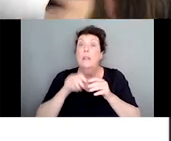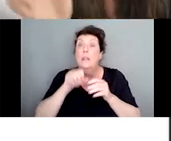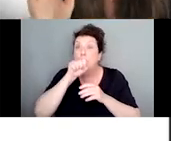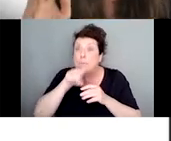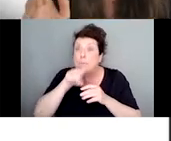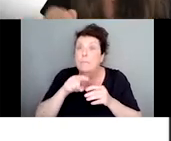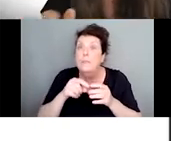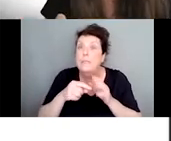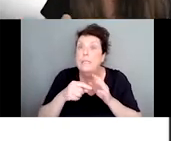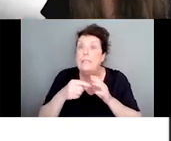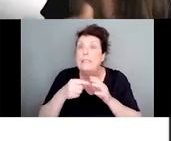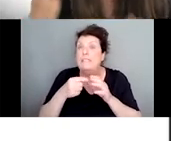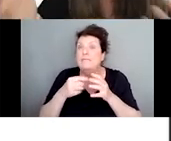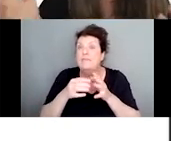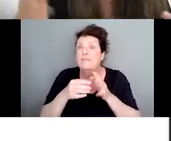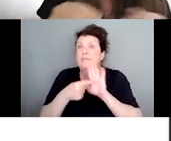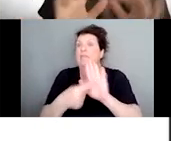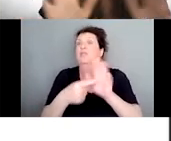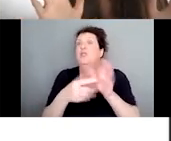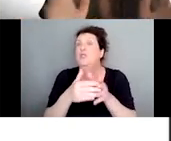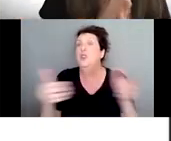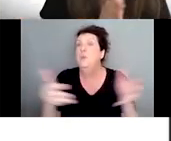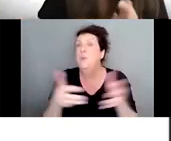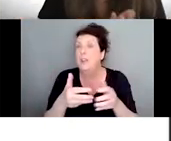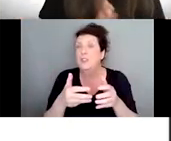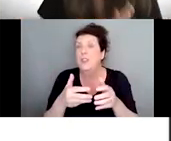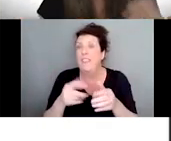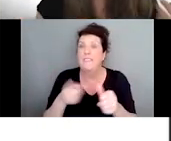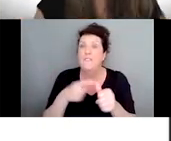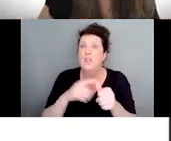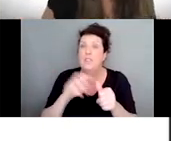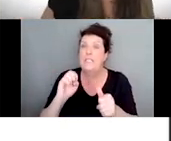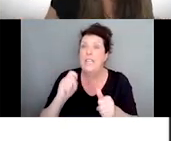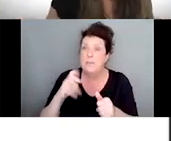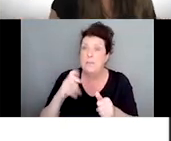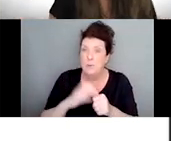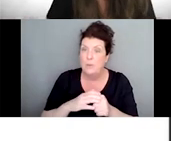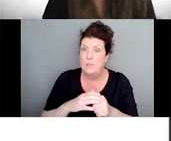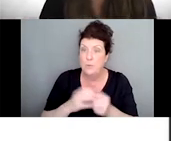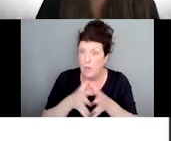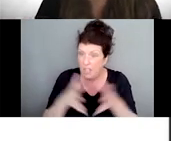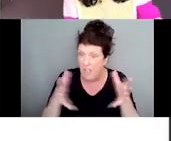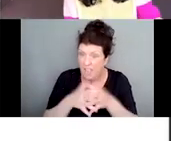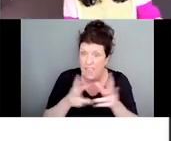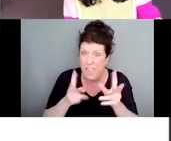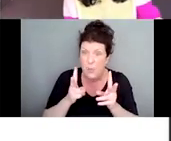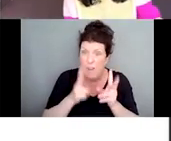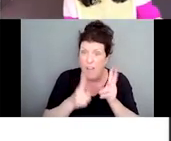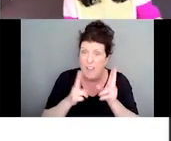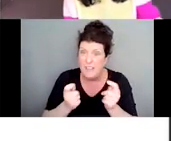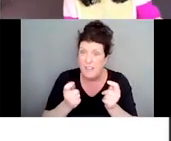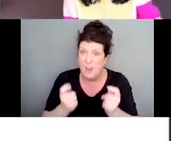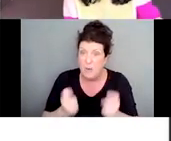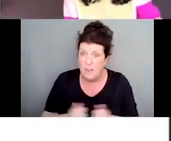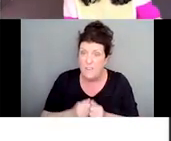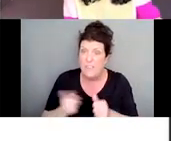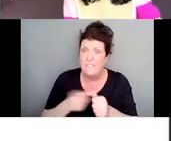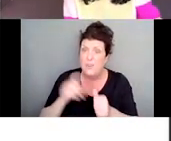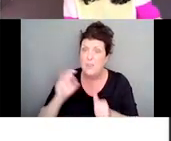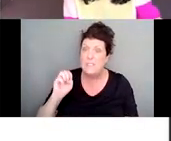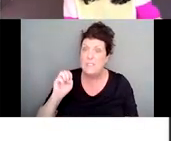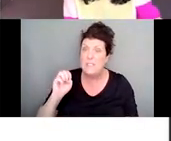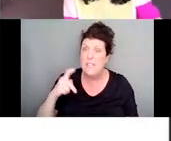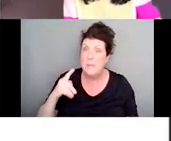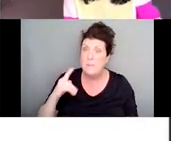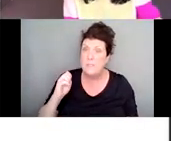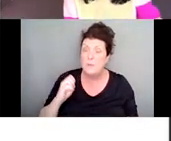those like seven or eight drafts that like you cut or that changed drastically? I don't, I think we, we cut a lot of the